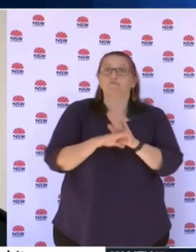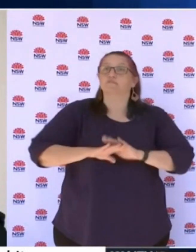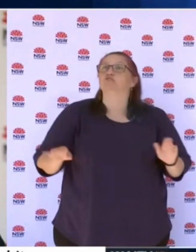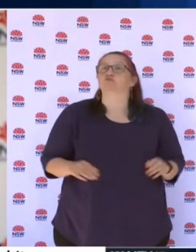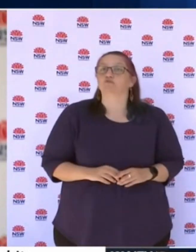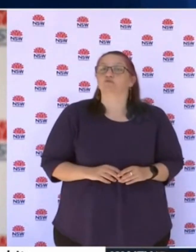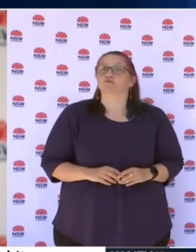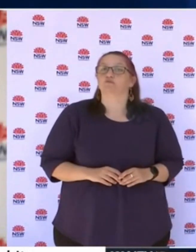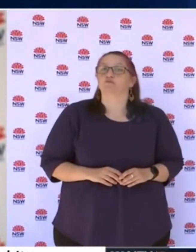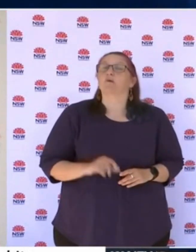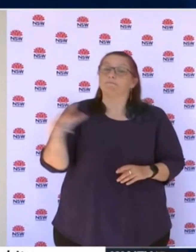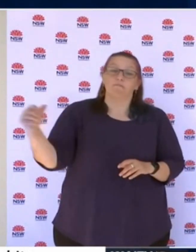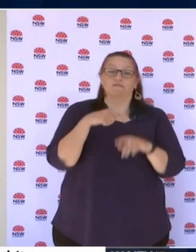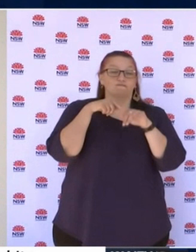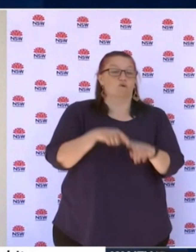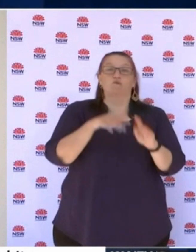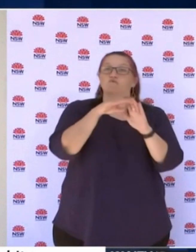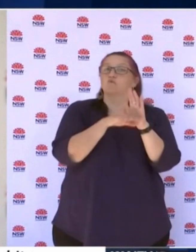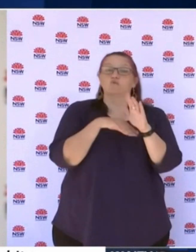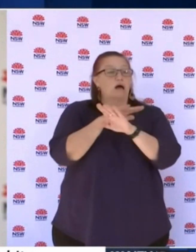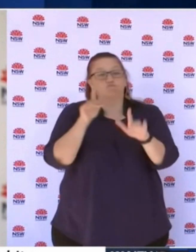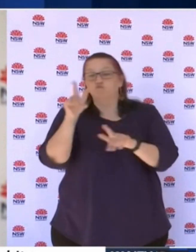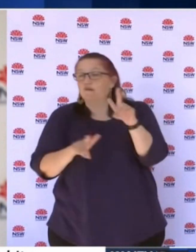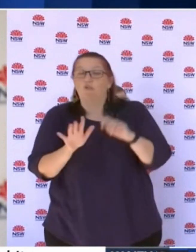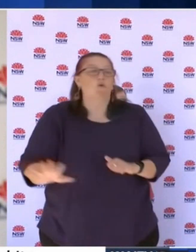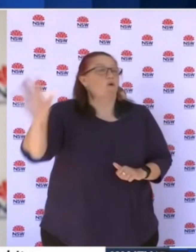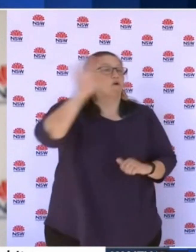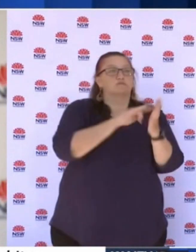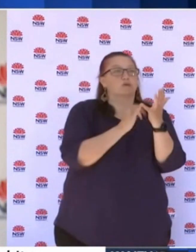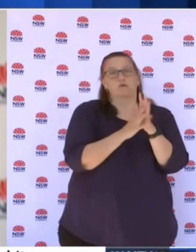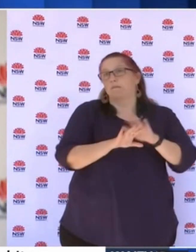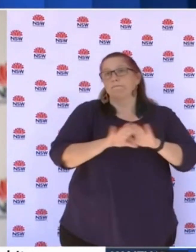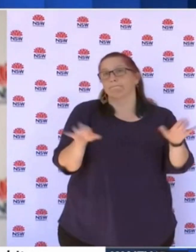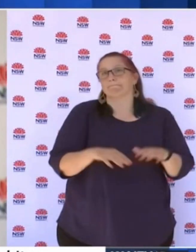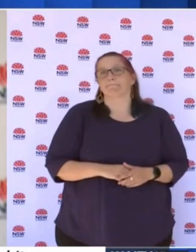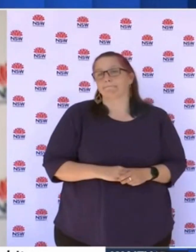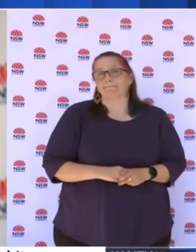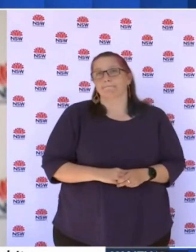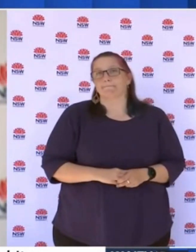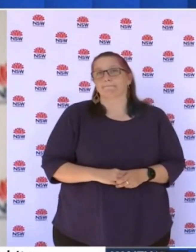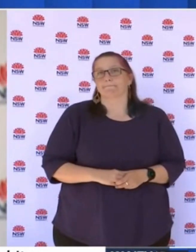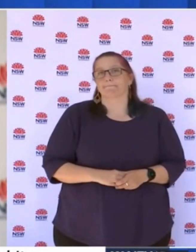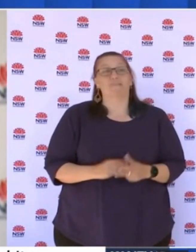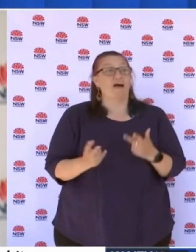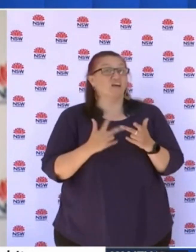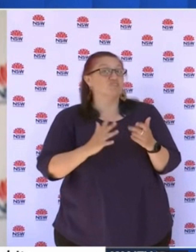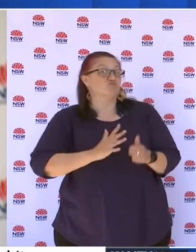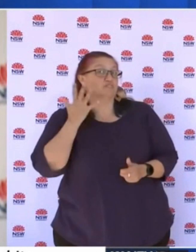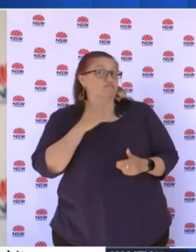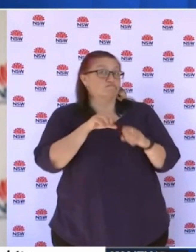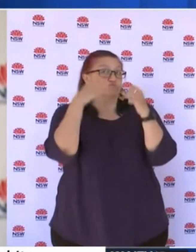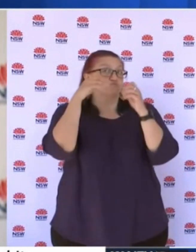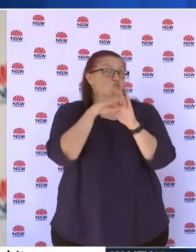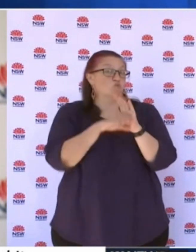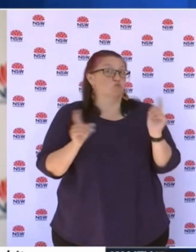New South Wales. It is very important. The other interesting infringement is a cafe down at